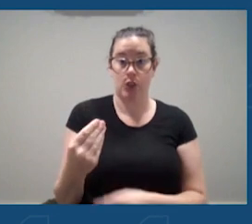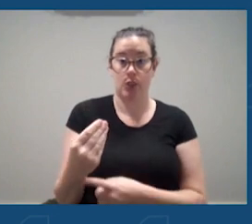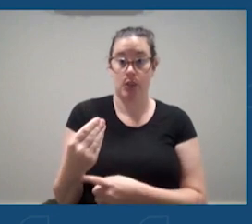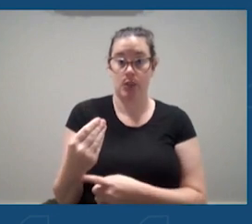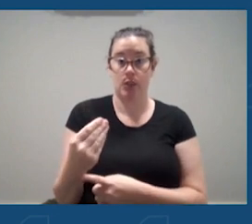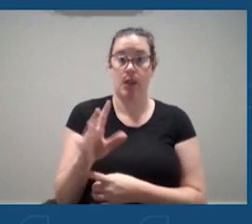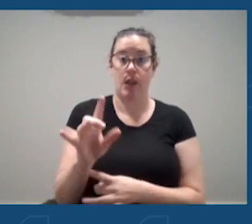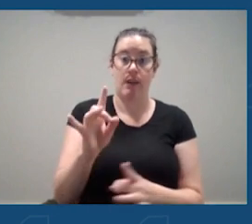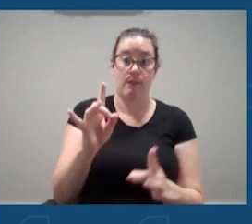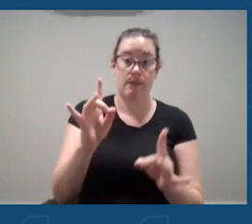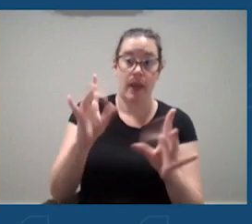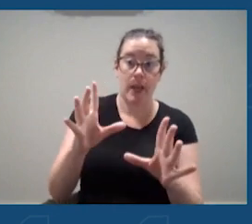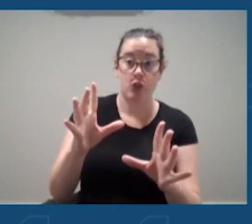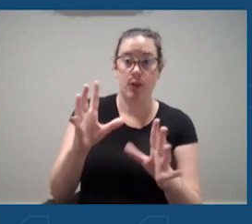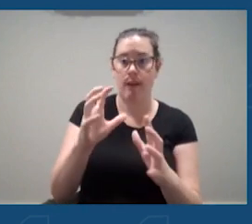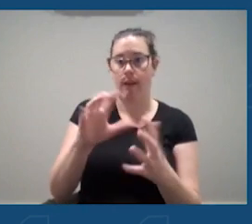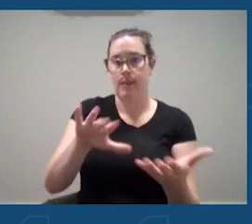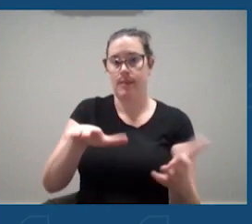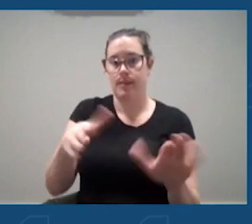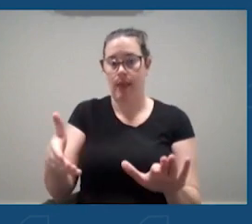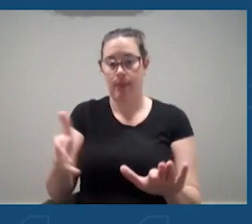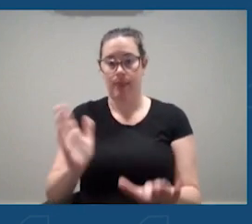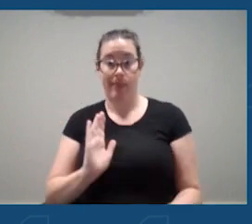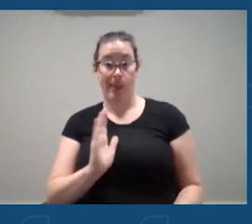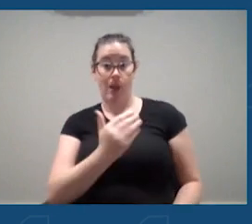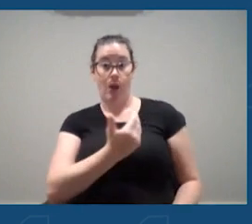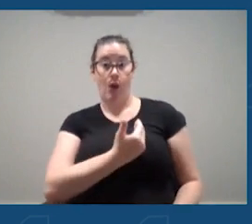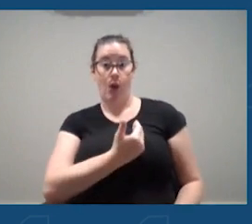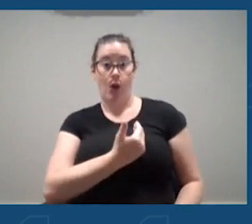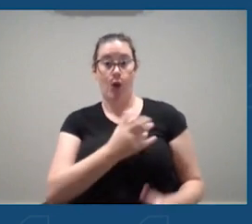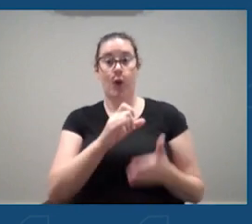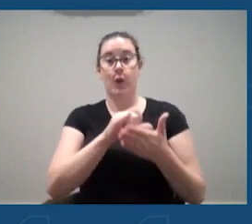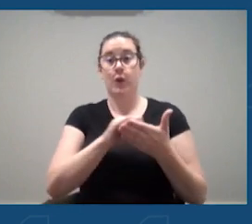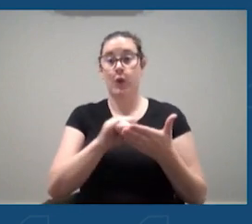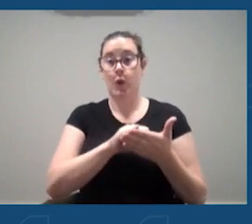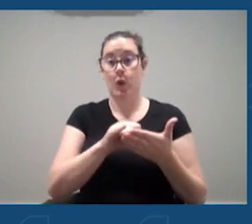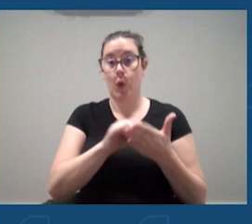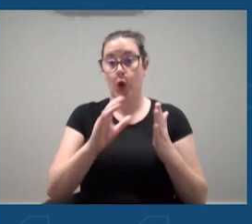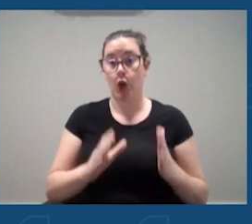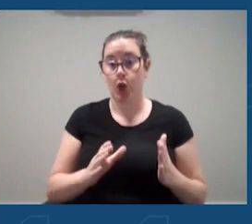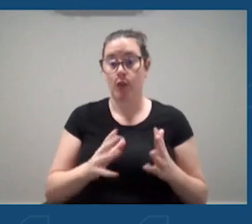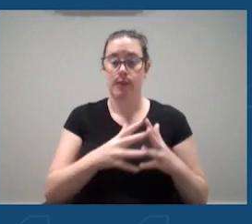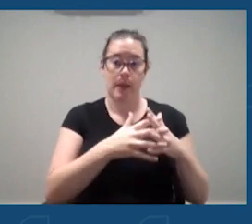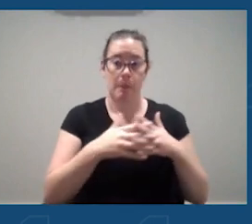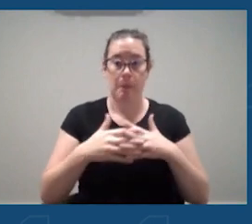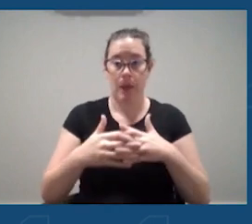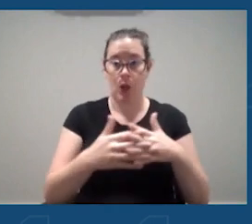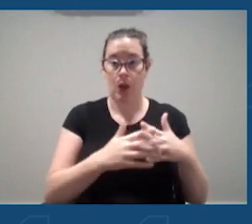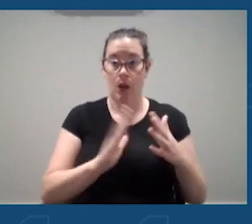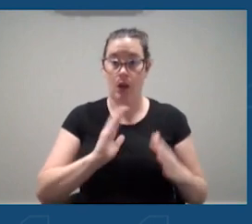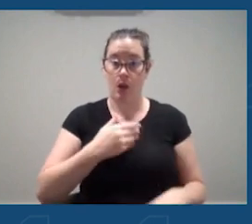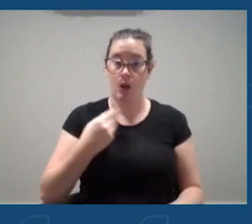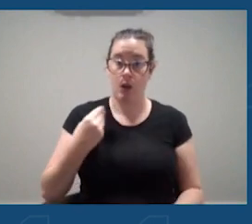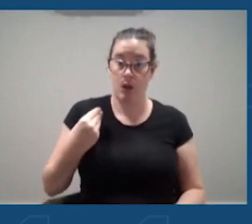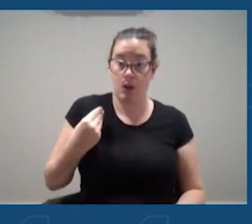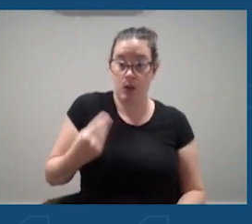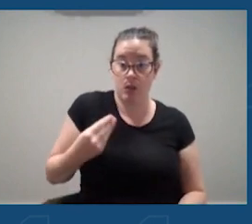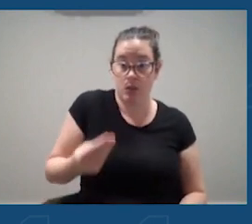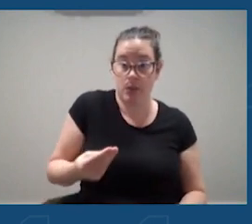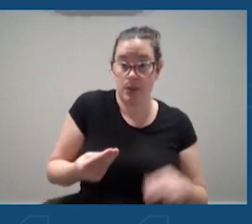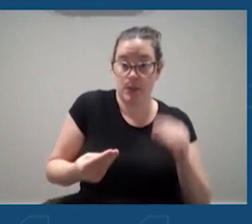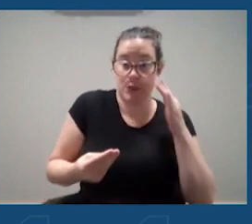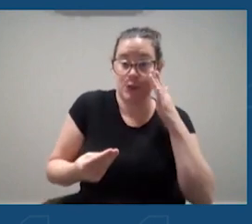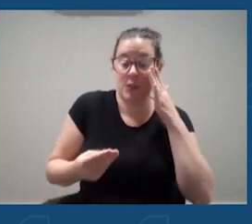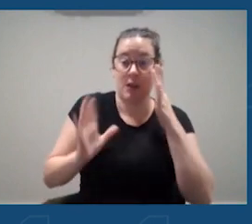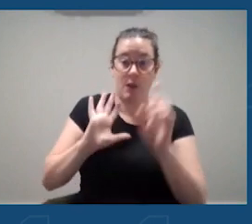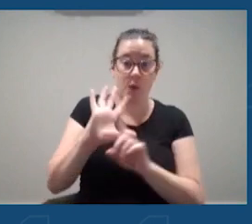death. Our heritage as New Yorkers and as Americans is to make our union, as